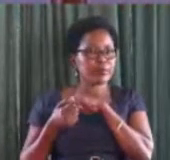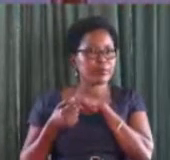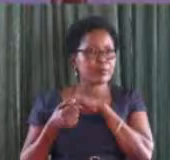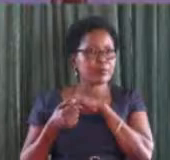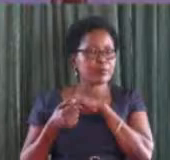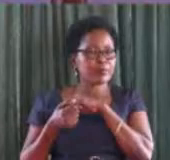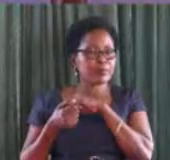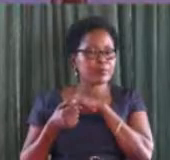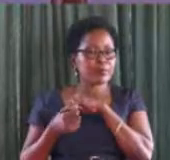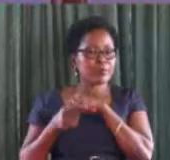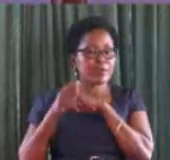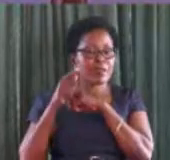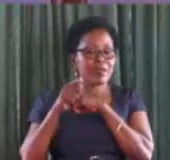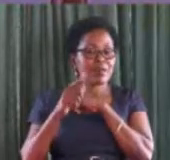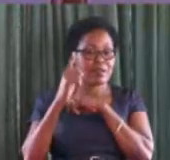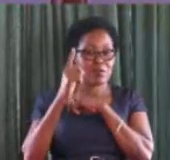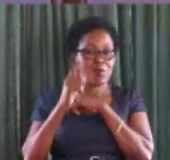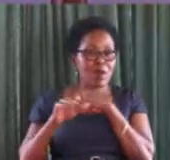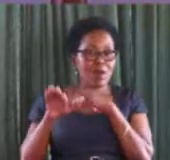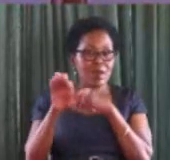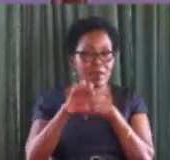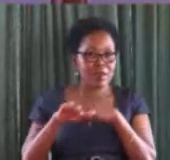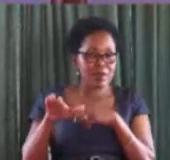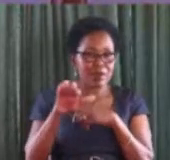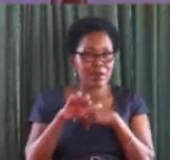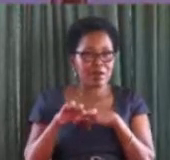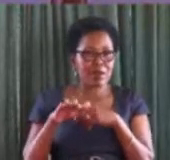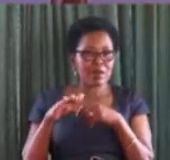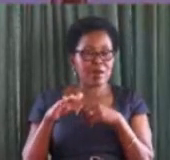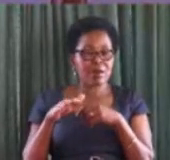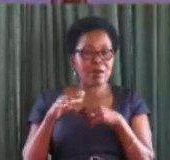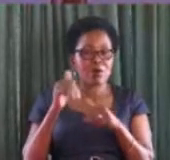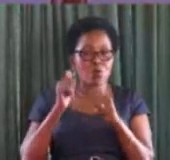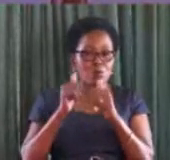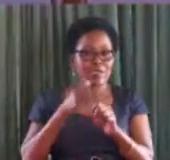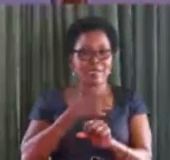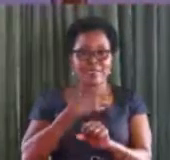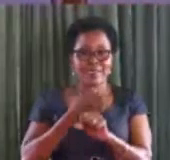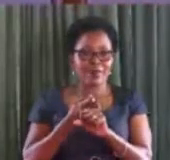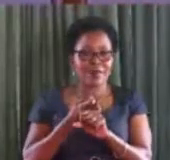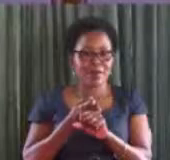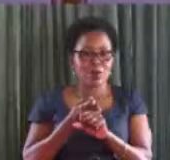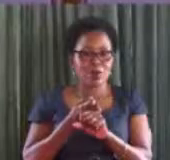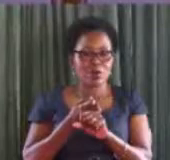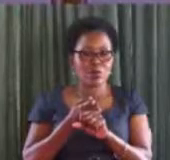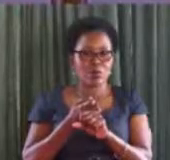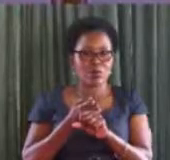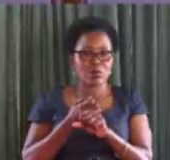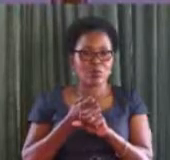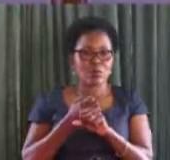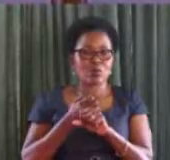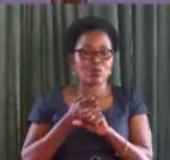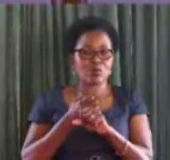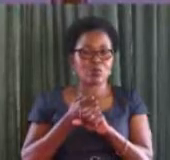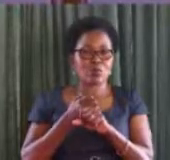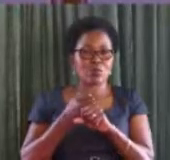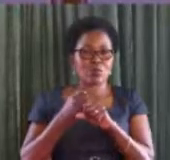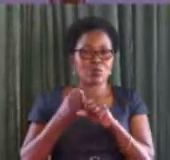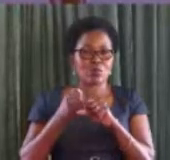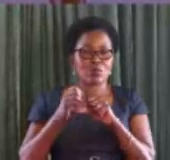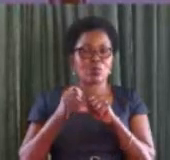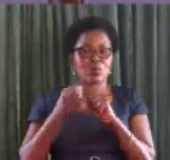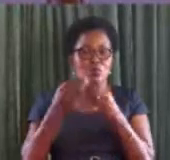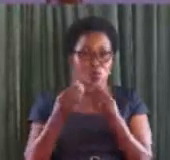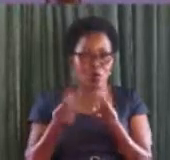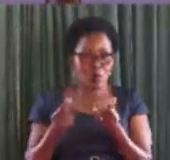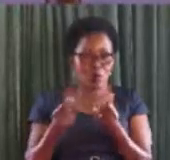That's one area that perhaps is difficult to reconcile. And as I said last